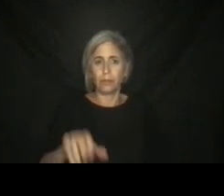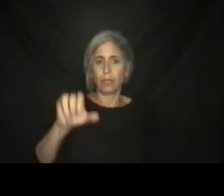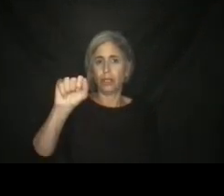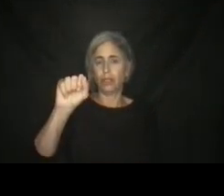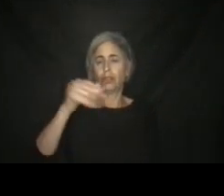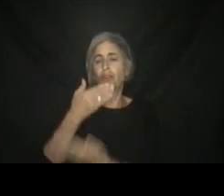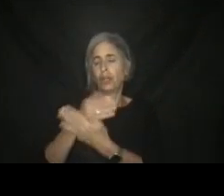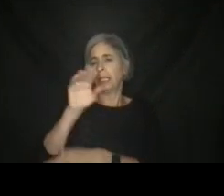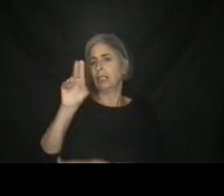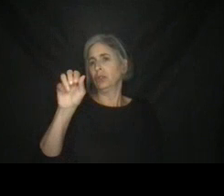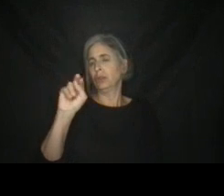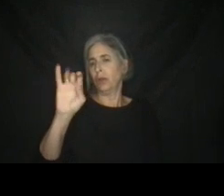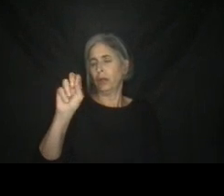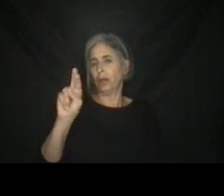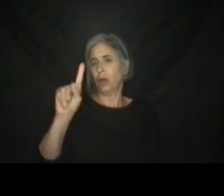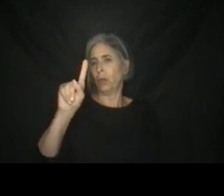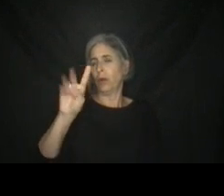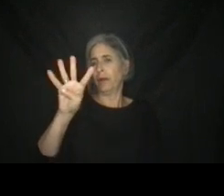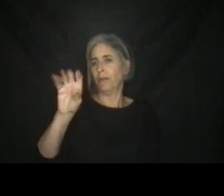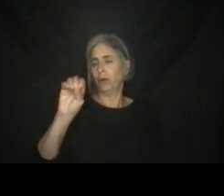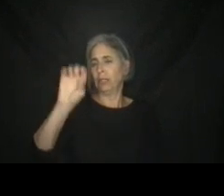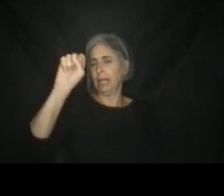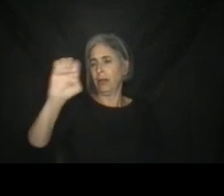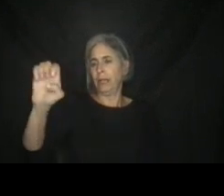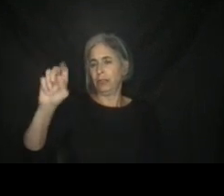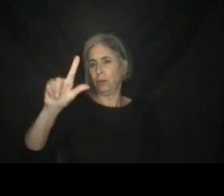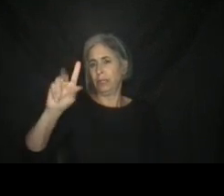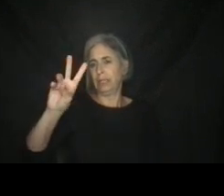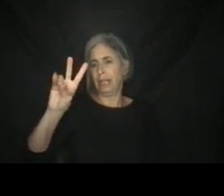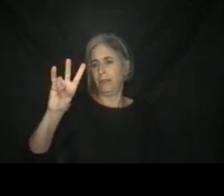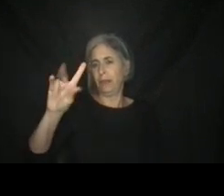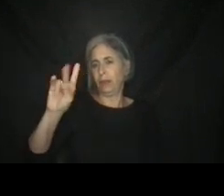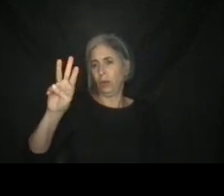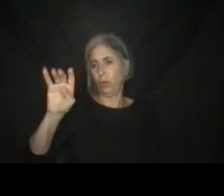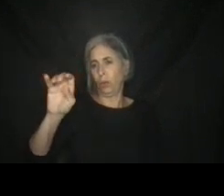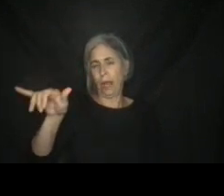Good evening, Susan Oyer, 140 Southeast 27th Way.